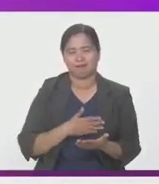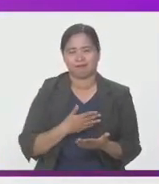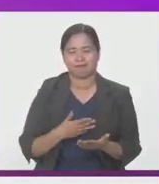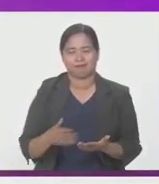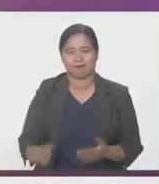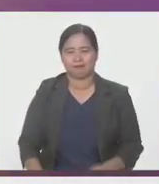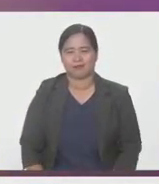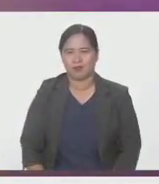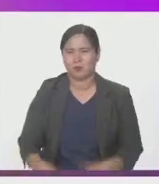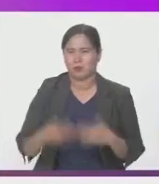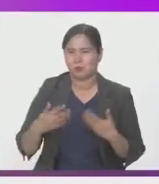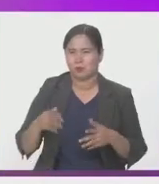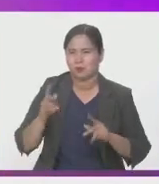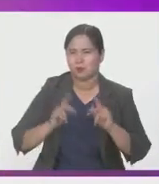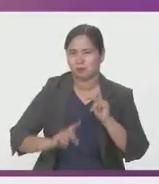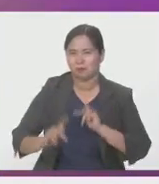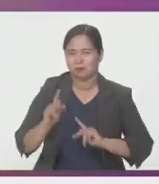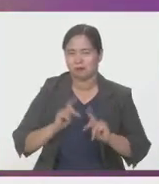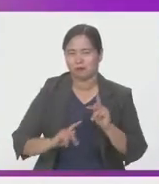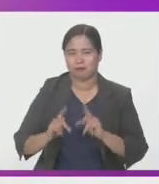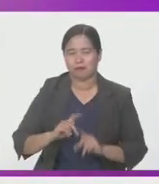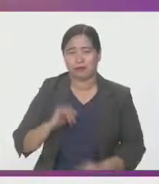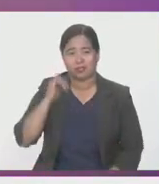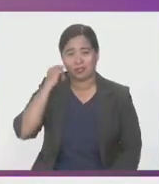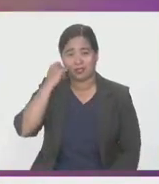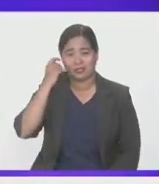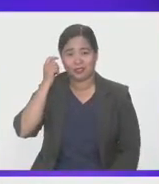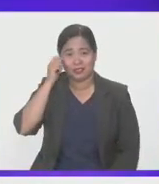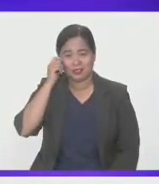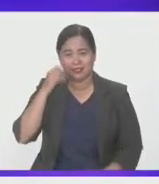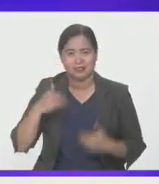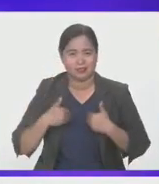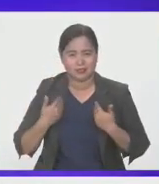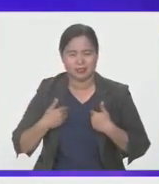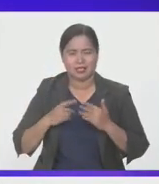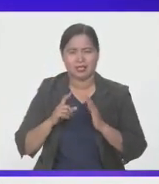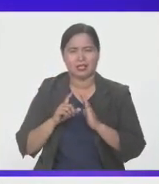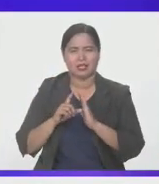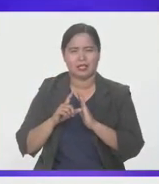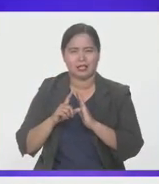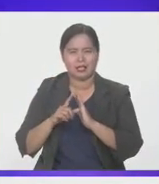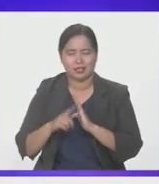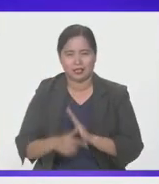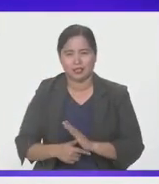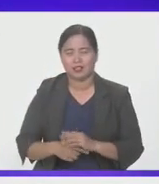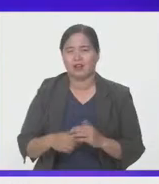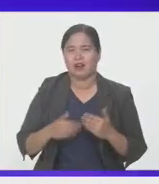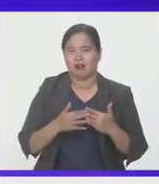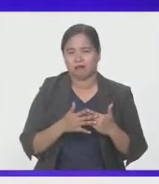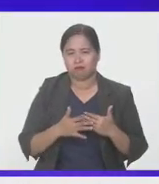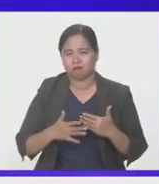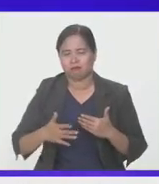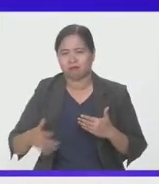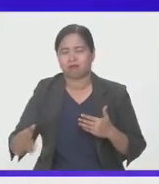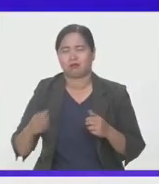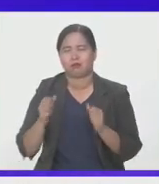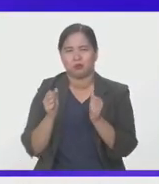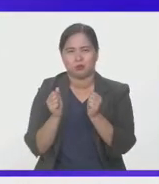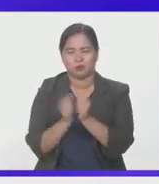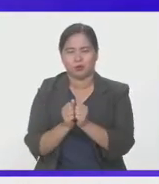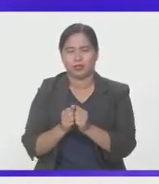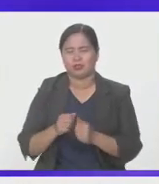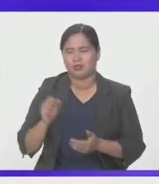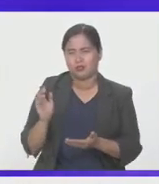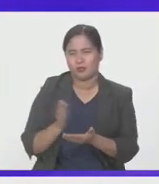From the dazzling performances of early Justin Timberlake to becoming the soundtrack of 2000s alongside producer Timbaland and Latina